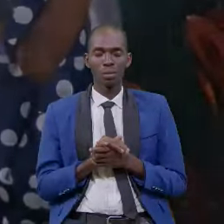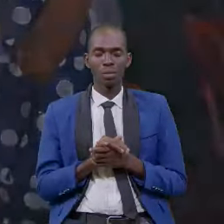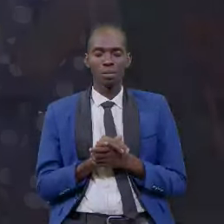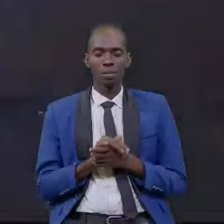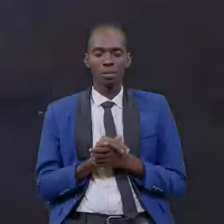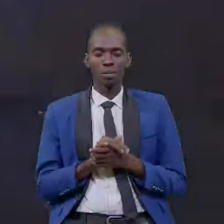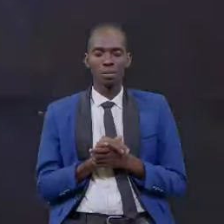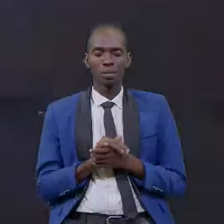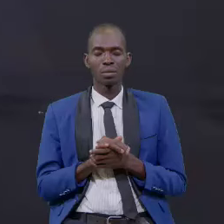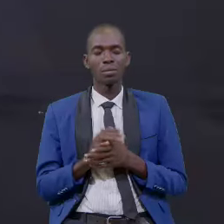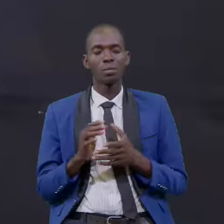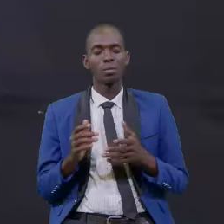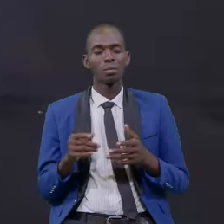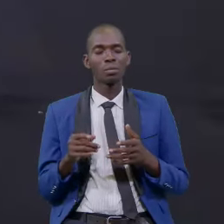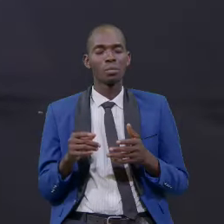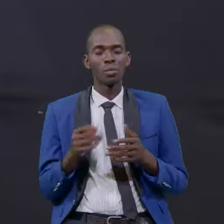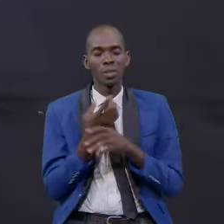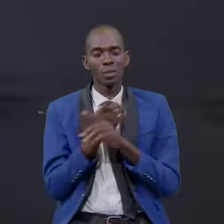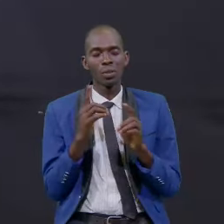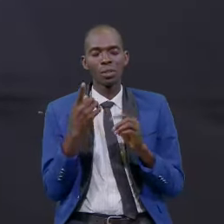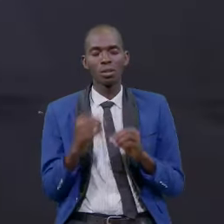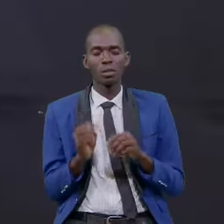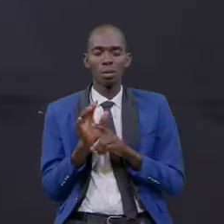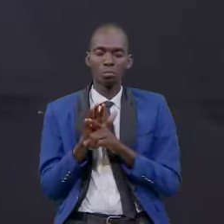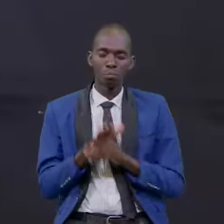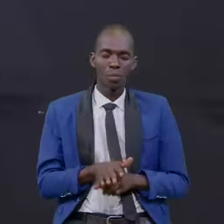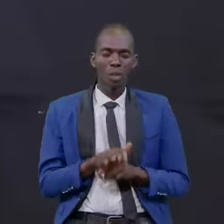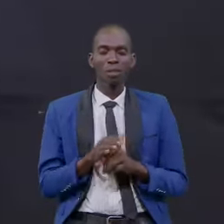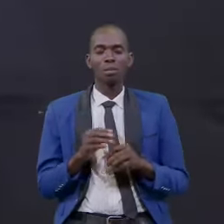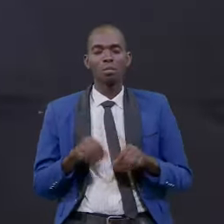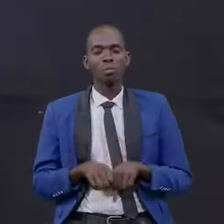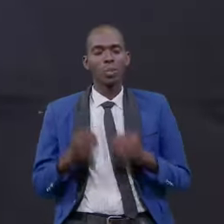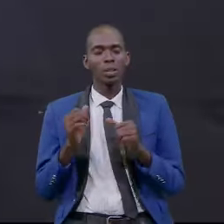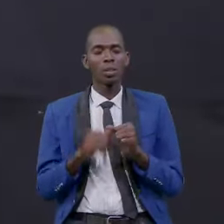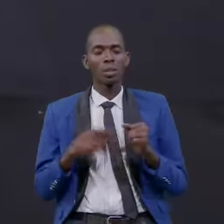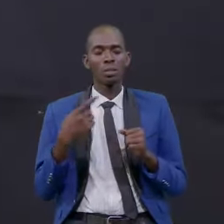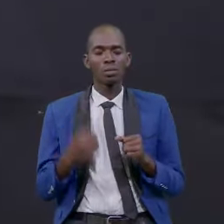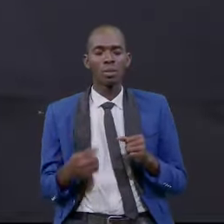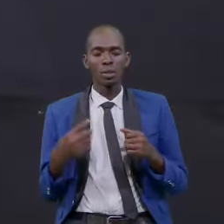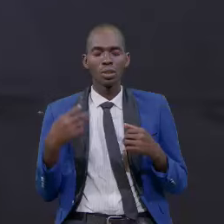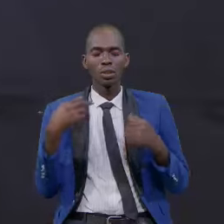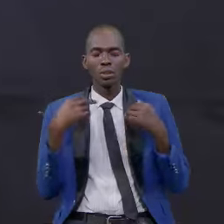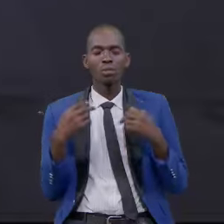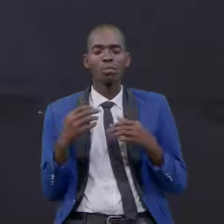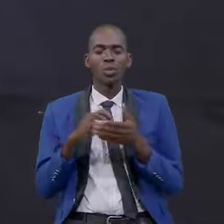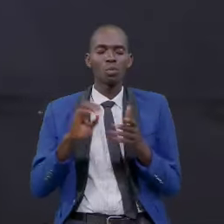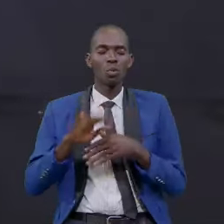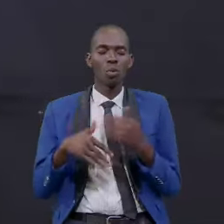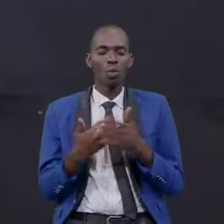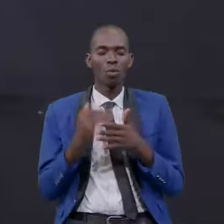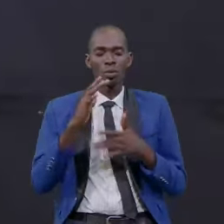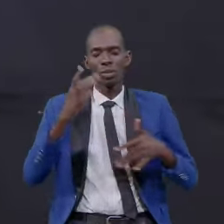Deliver the oppressed. Break every yoke. Take all their infirmity away. Take all